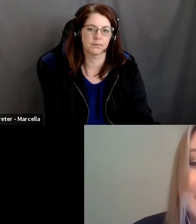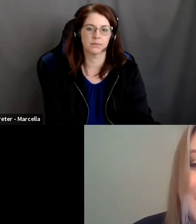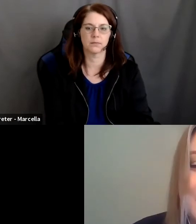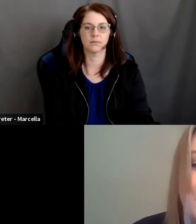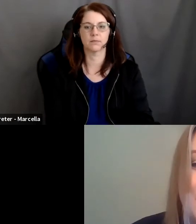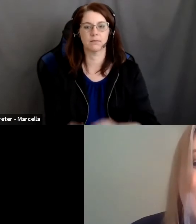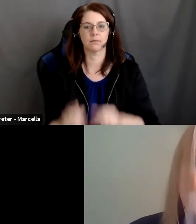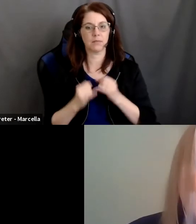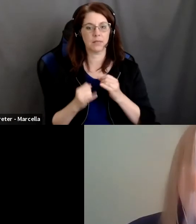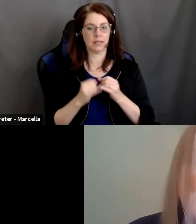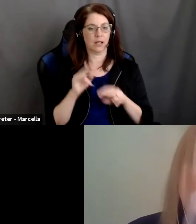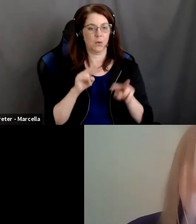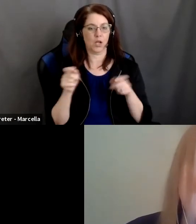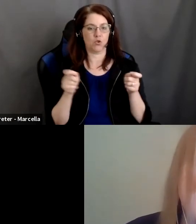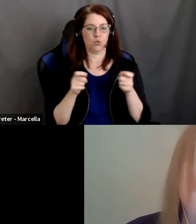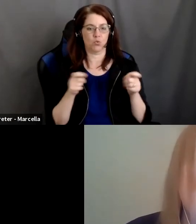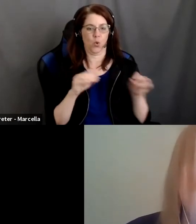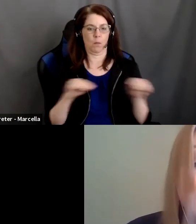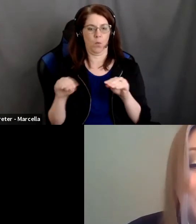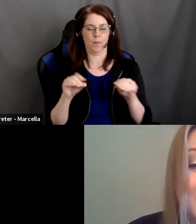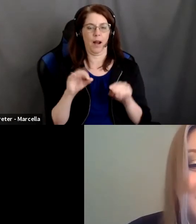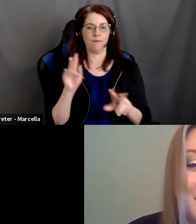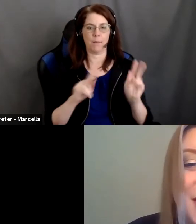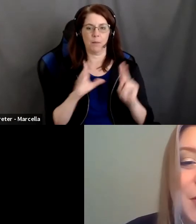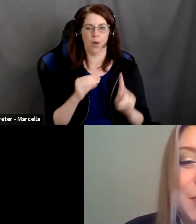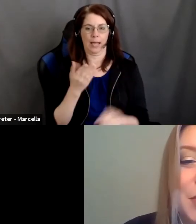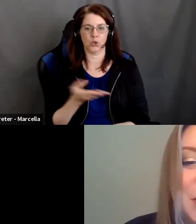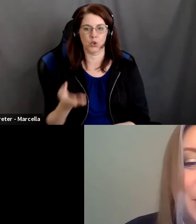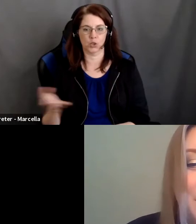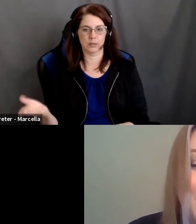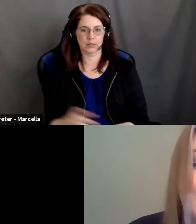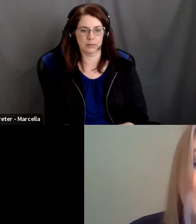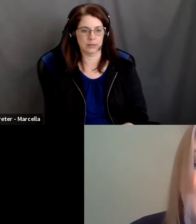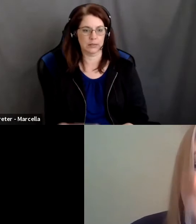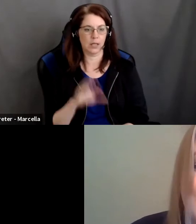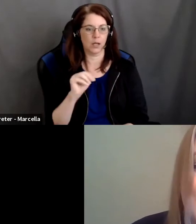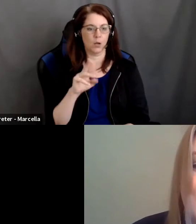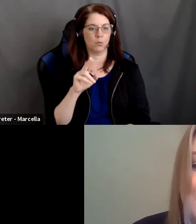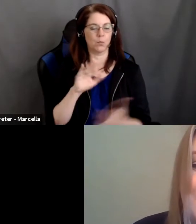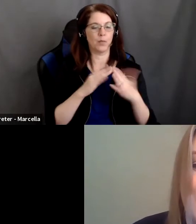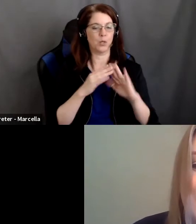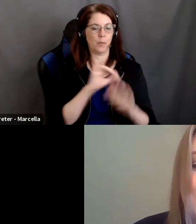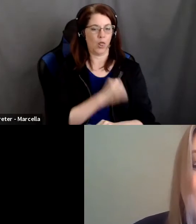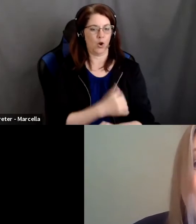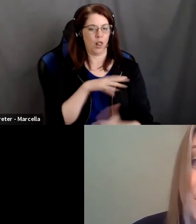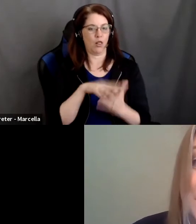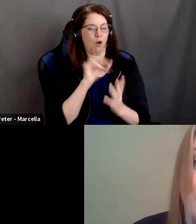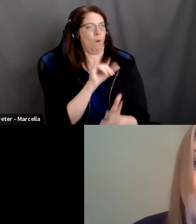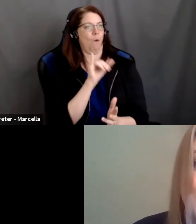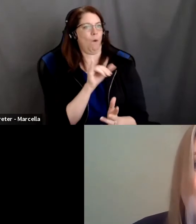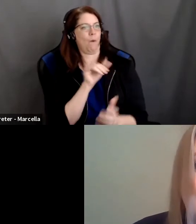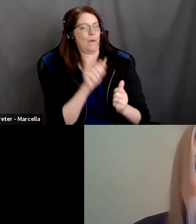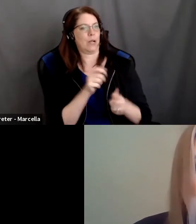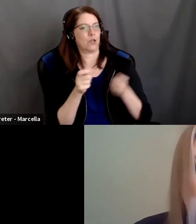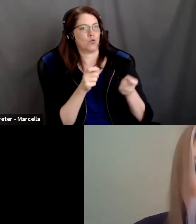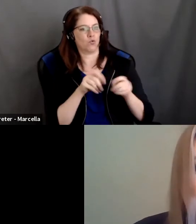And lastly, we look at controlling the movement of people and goods. Municipal authorities soon learned this was a key way to control the spread of